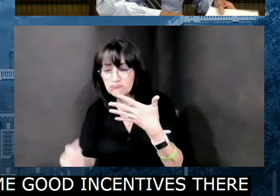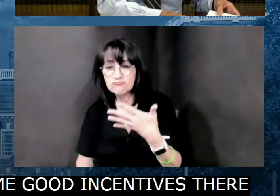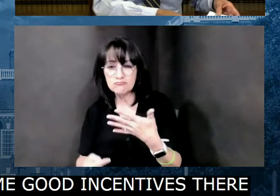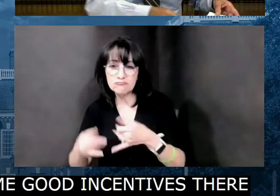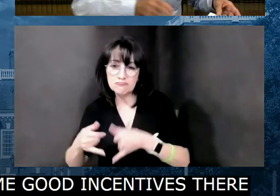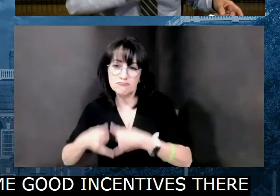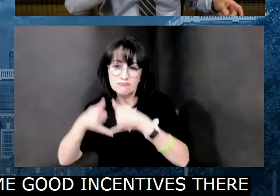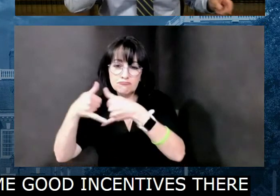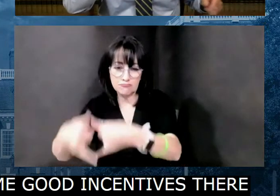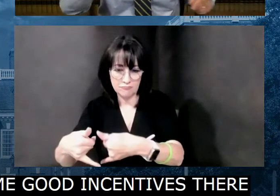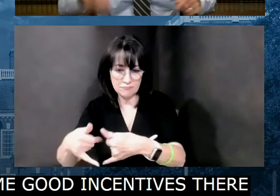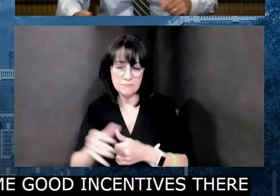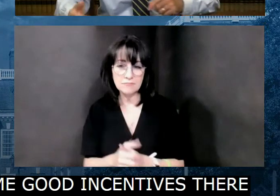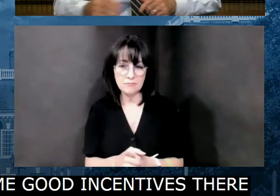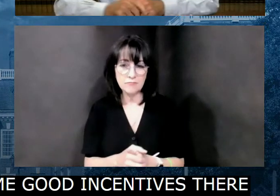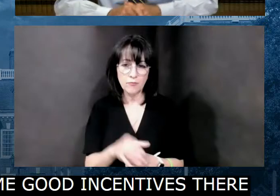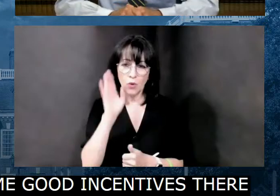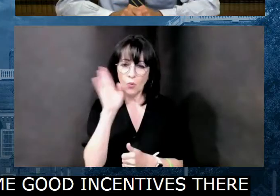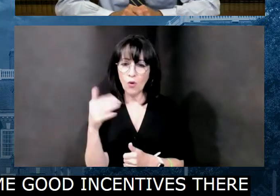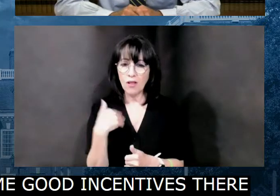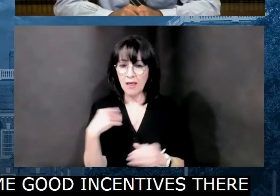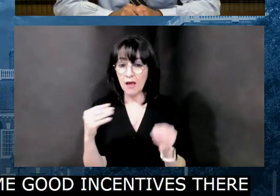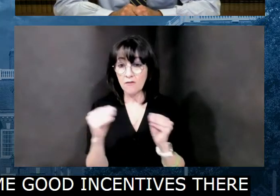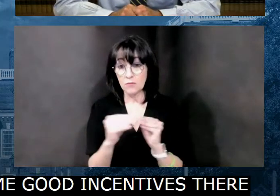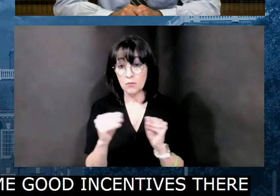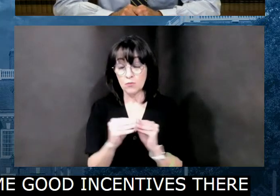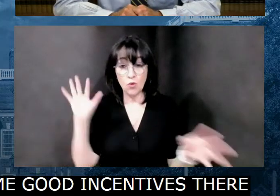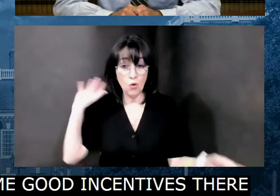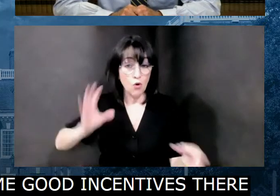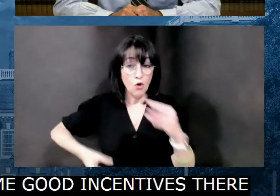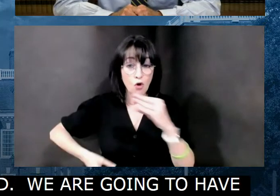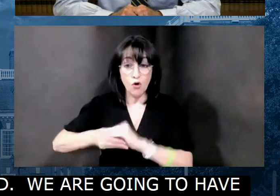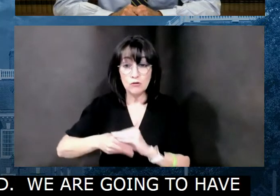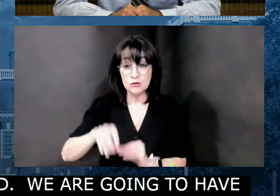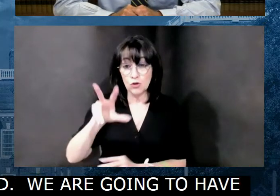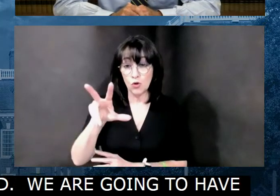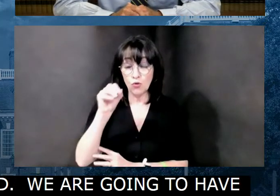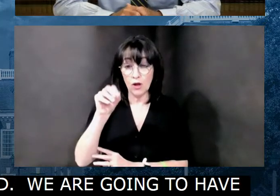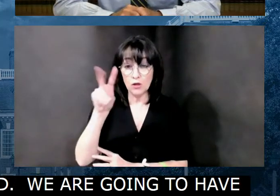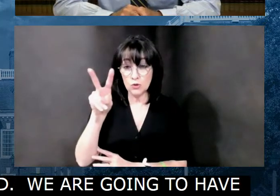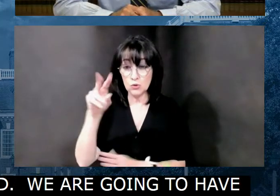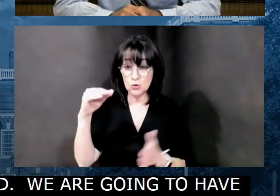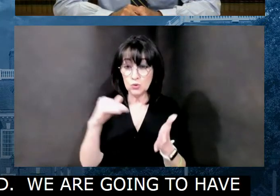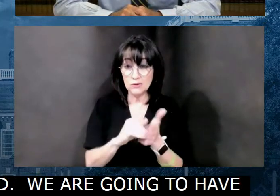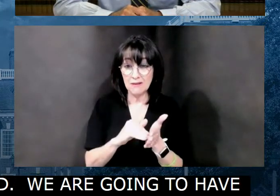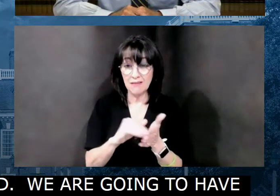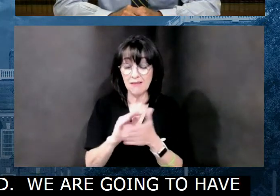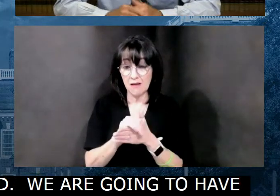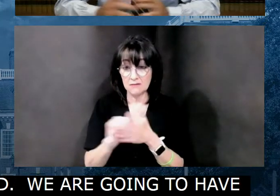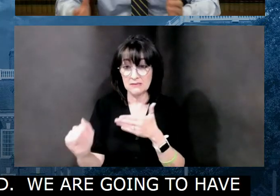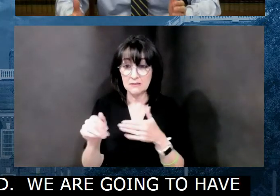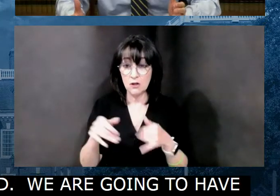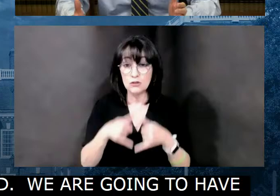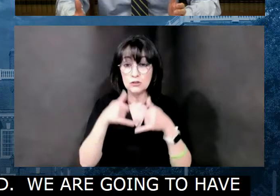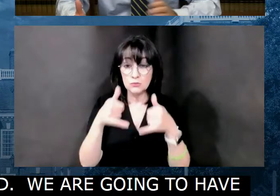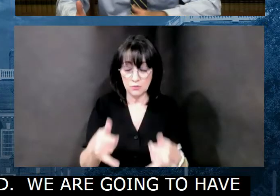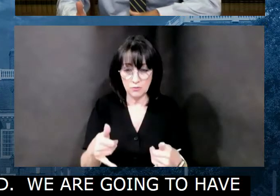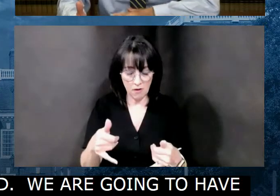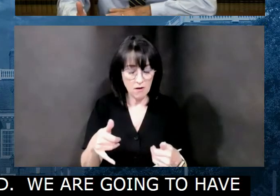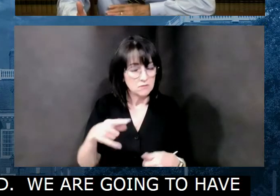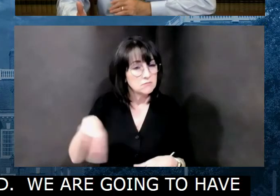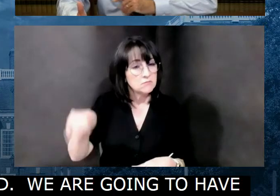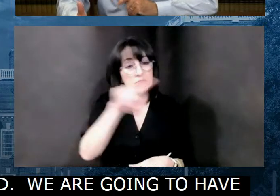at the end of the campaign, $302,000 prize that will be raffled off for everybody who